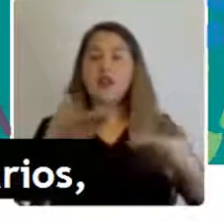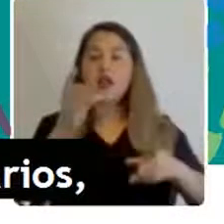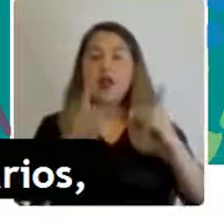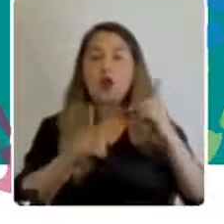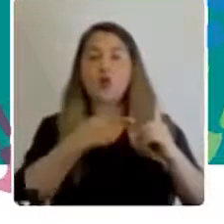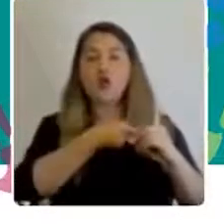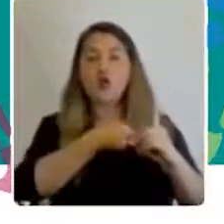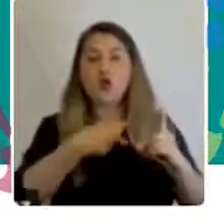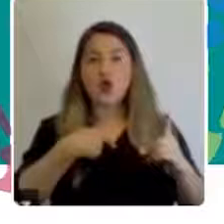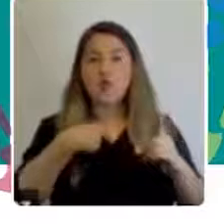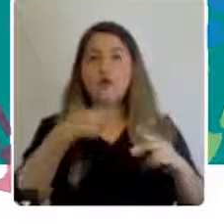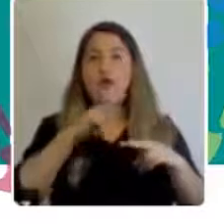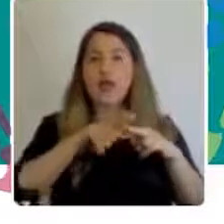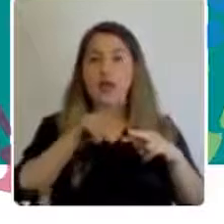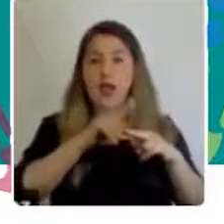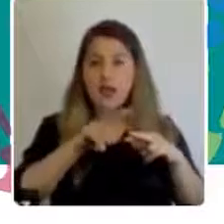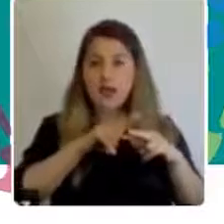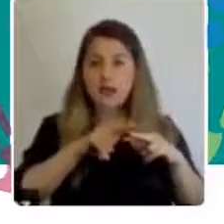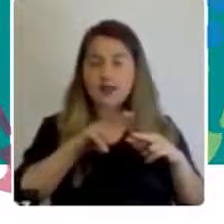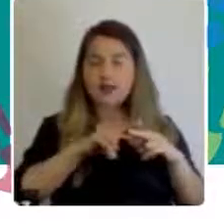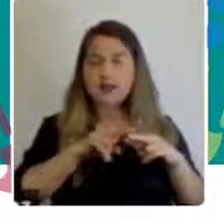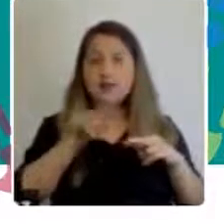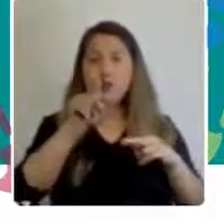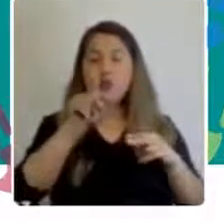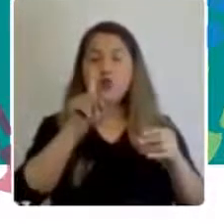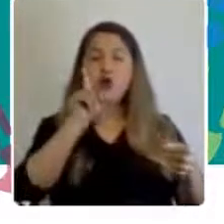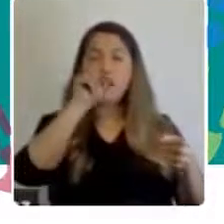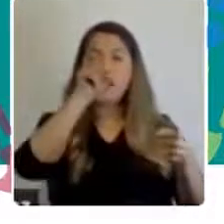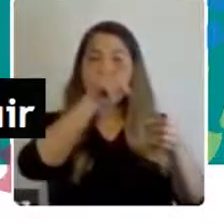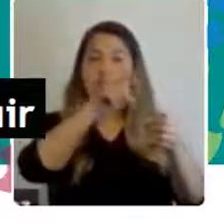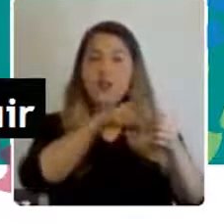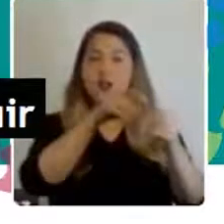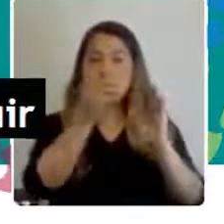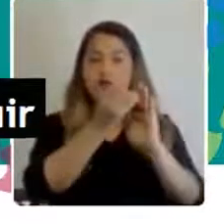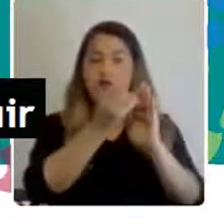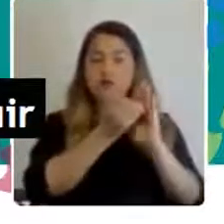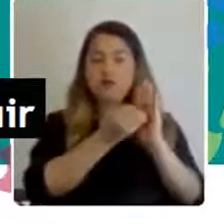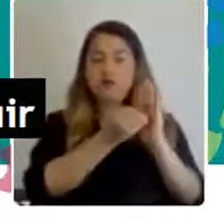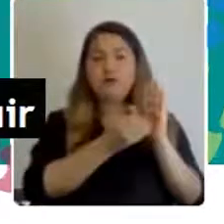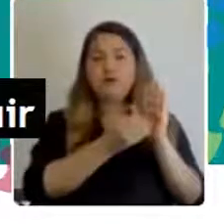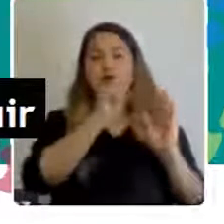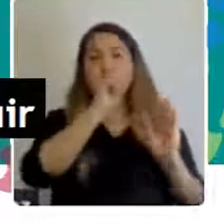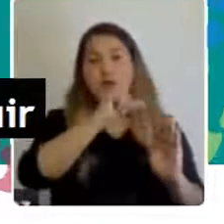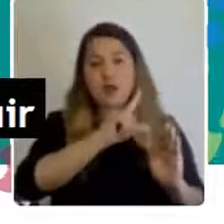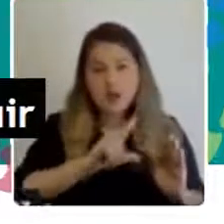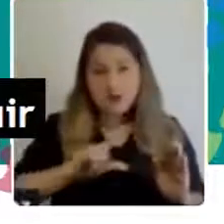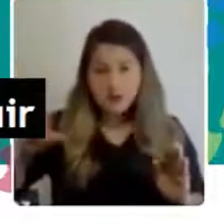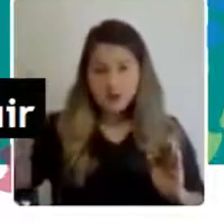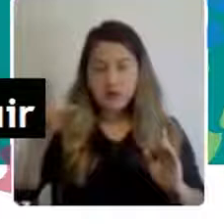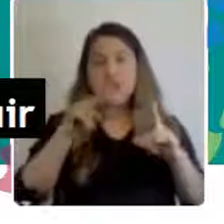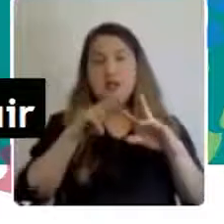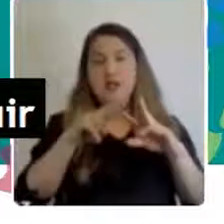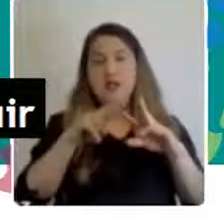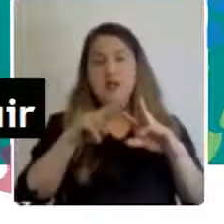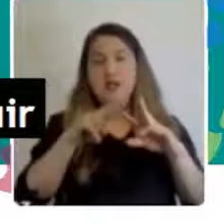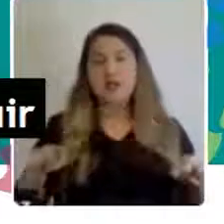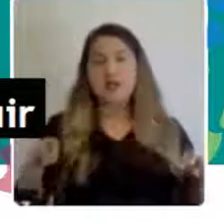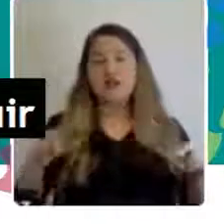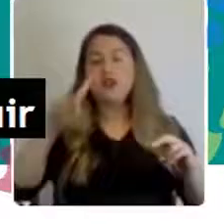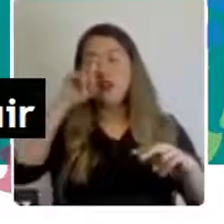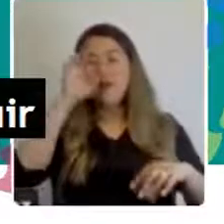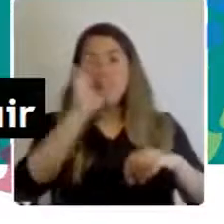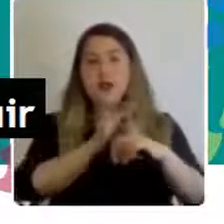inventorying, to push research on rare diseases, to identify centers of expertise,